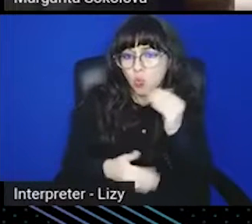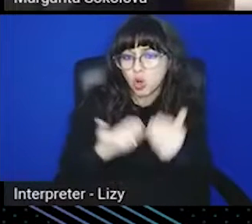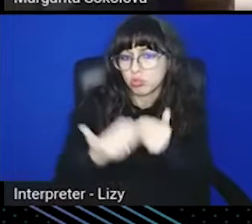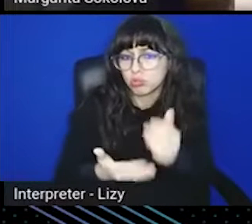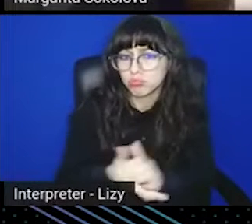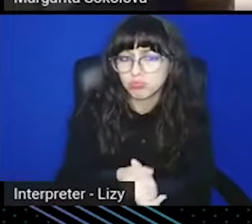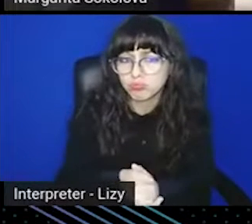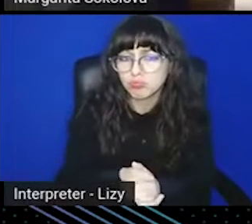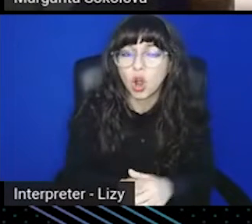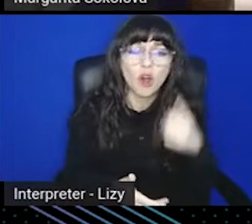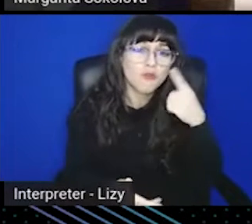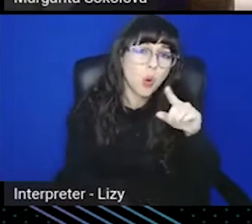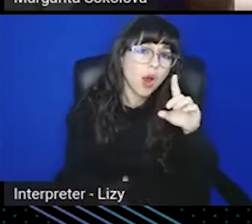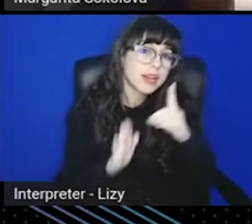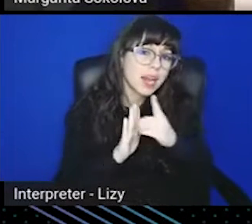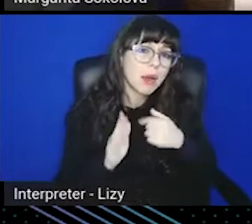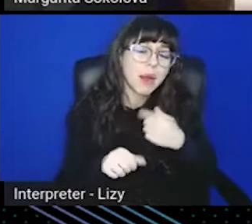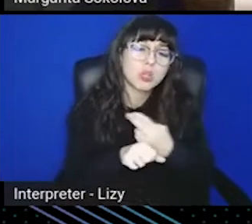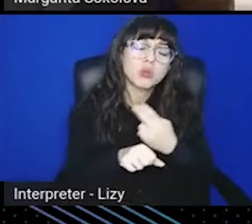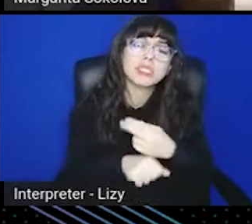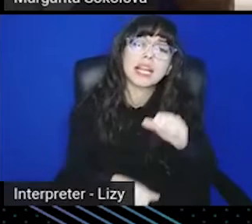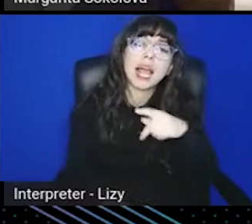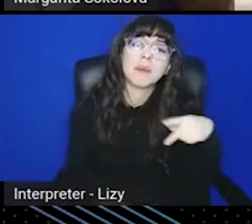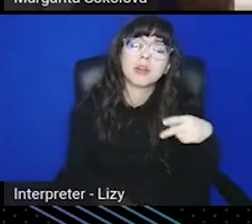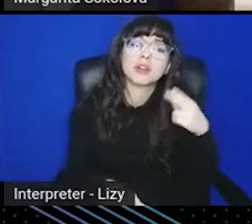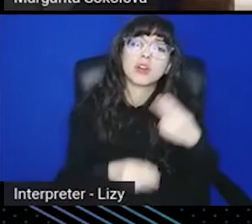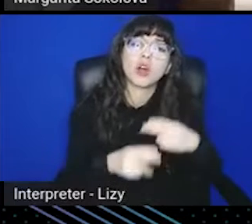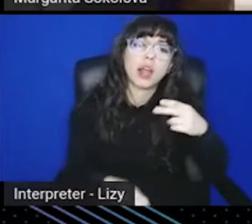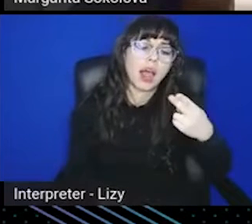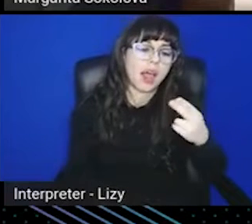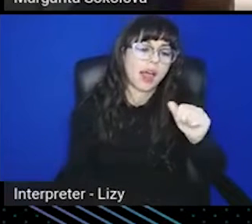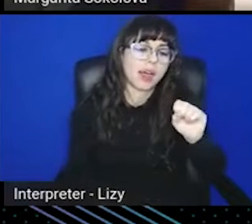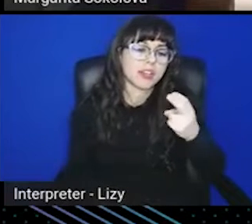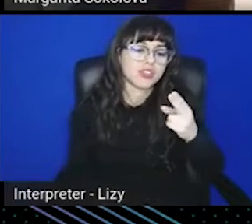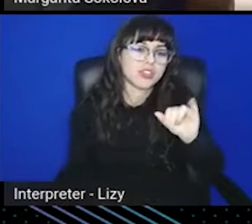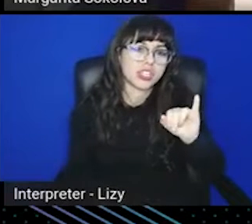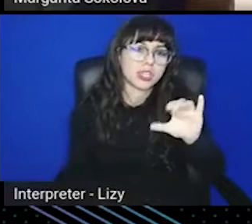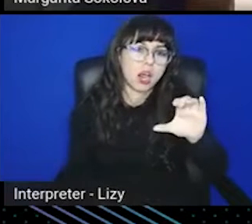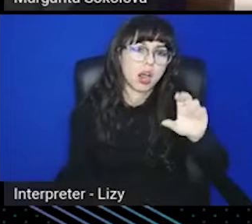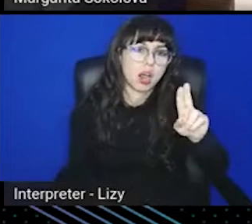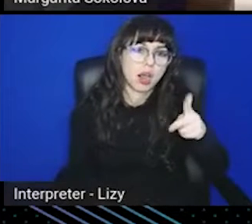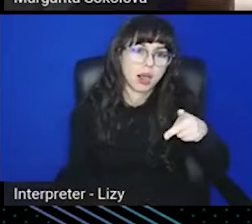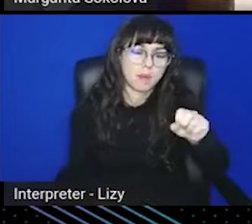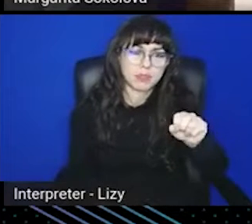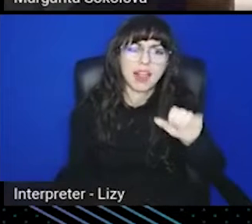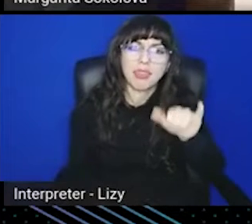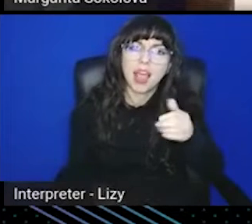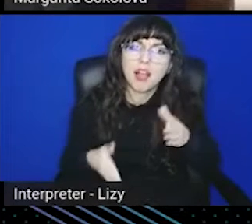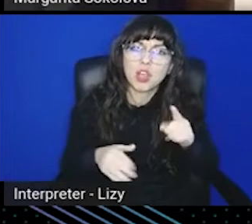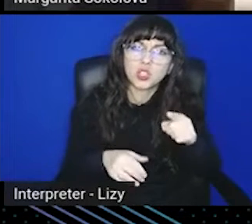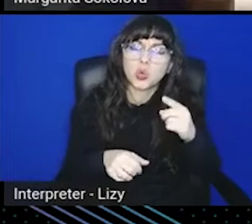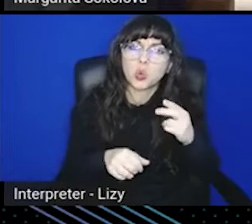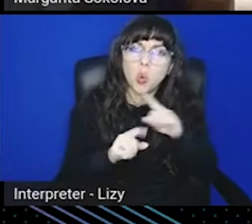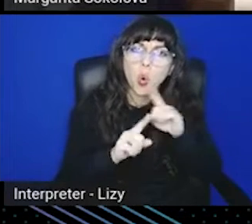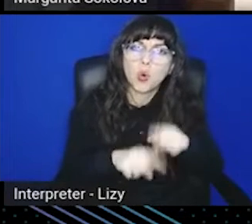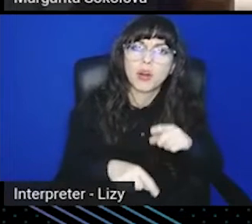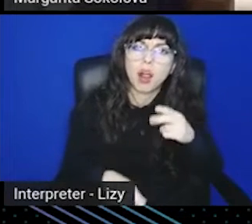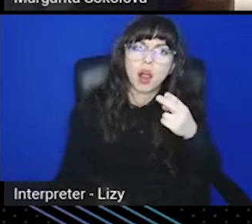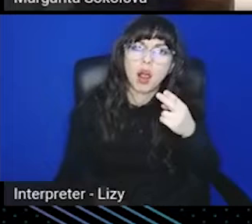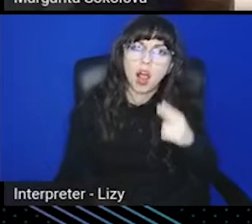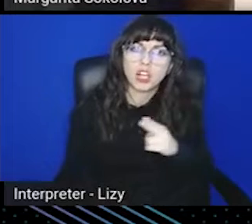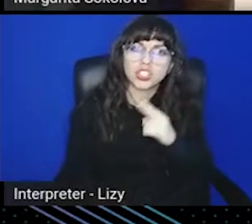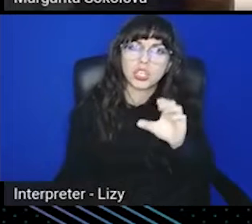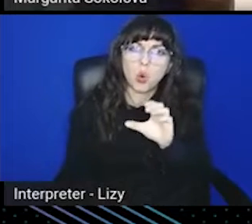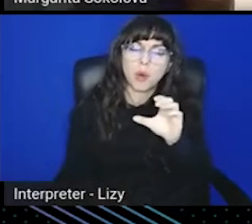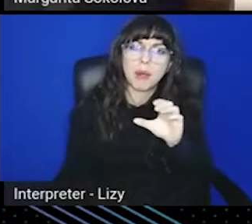For the demo, I'm using an application called HashiCups, which allows you to order HashiCorp themed coffee